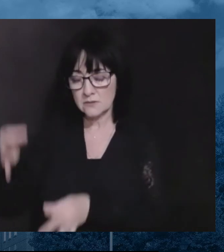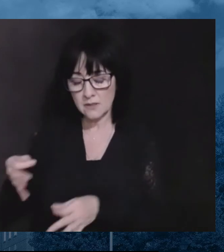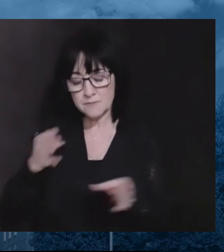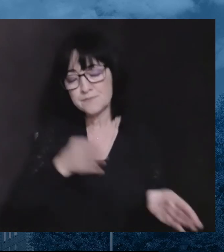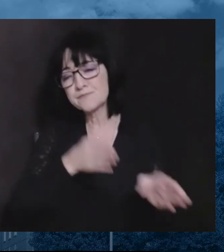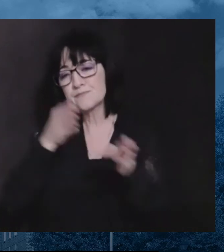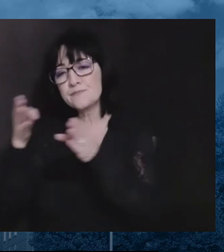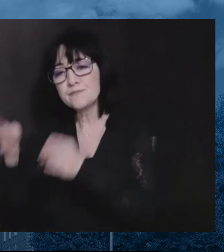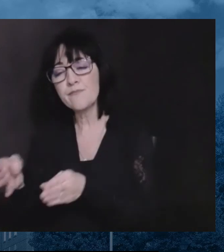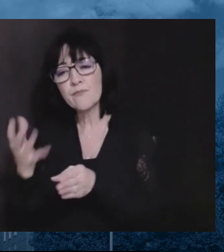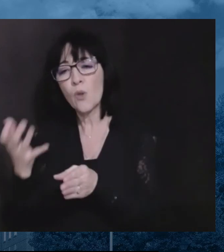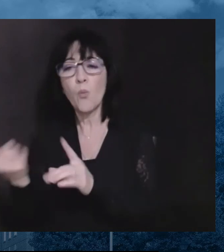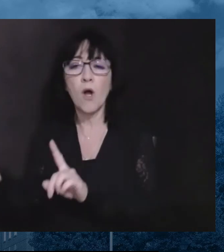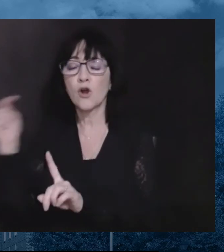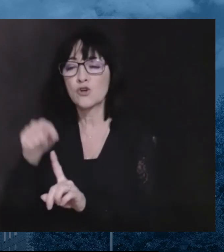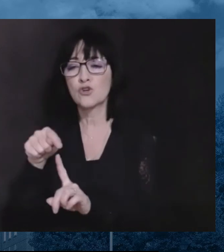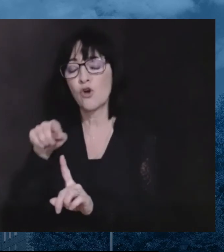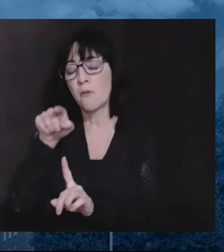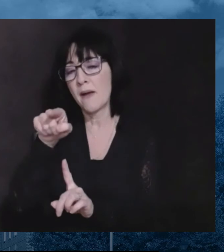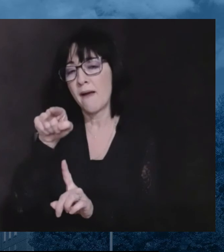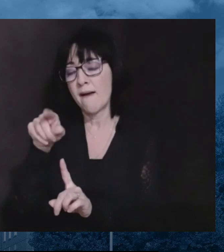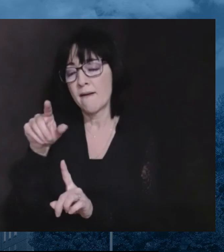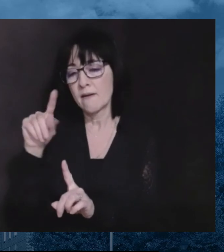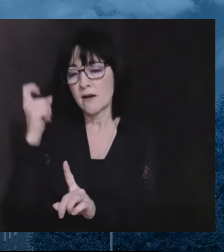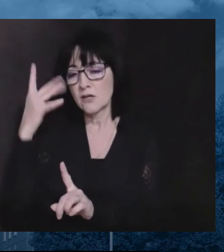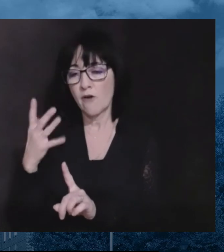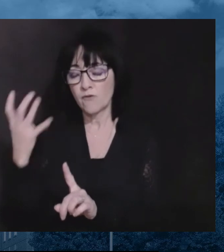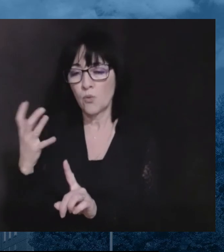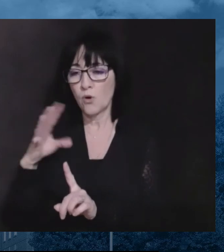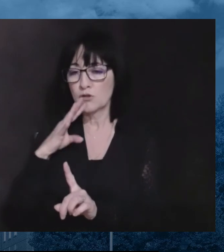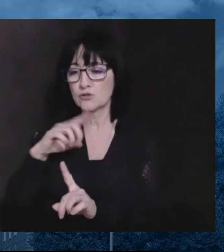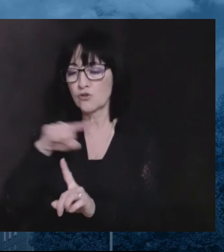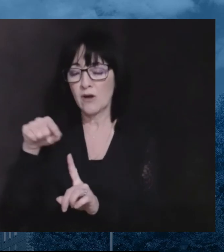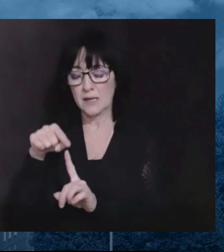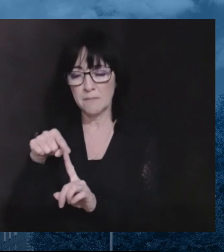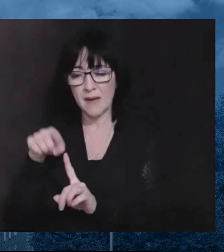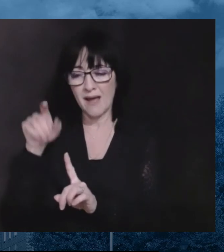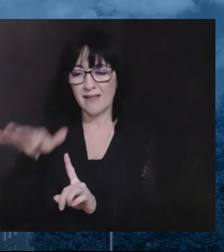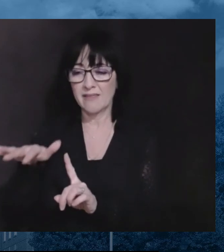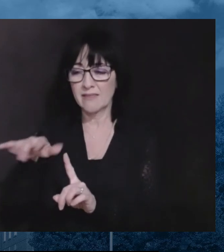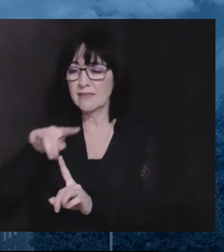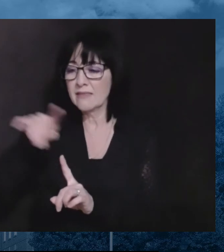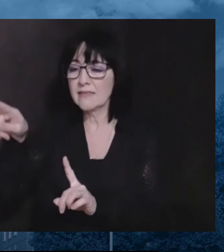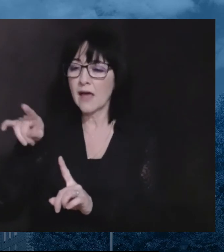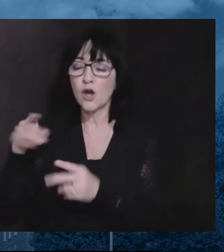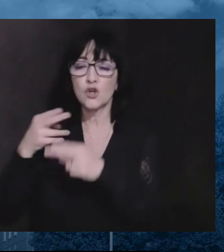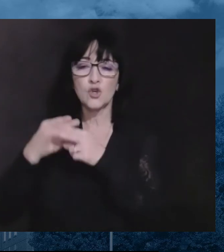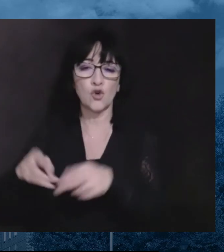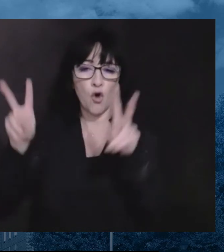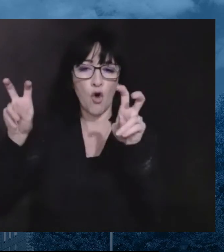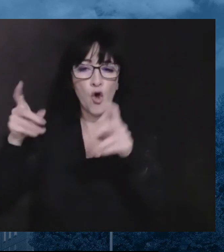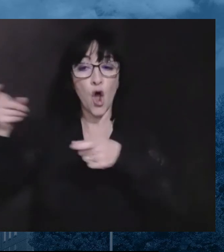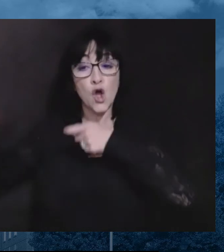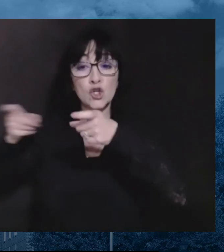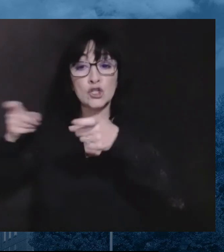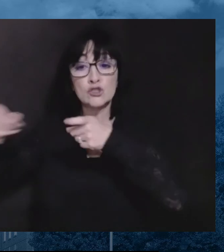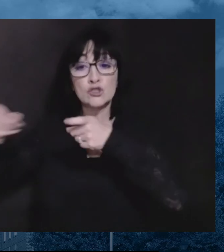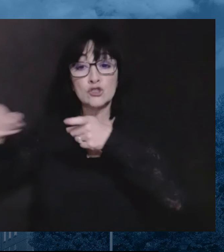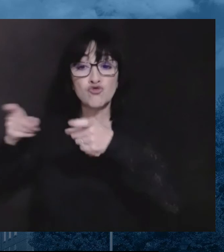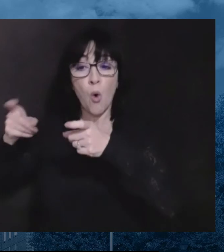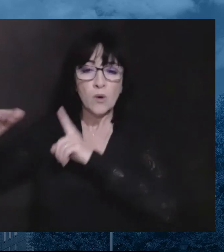have a good example there, I think, and Dr. Rattay can correct me if I'm wrong. The controlled environments of scholastic